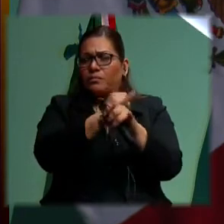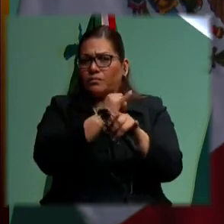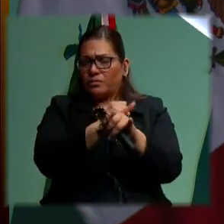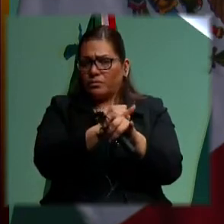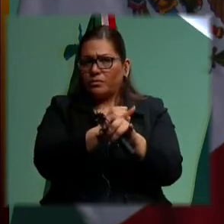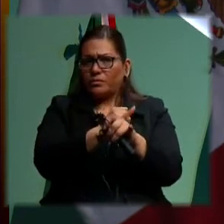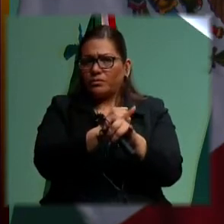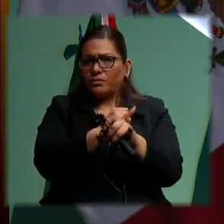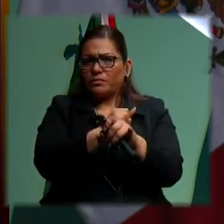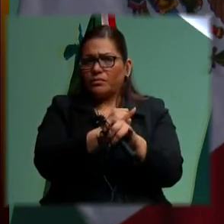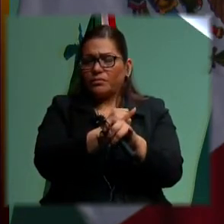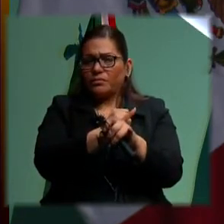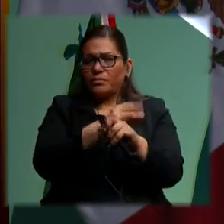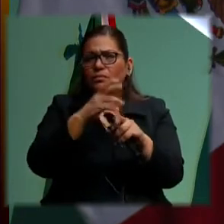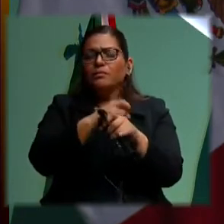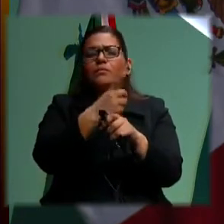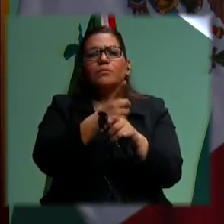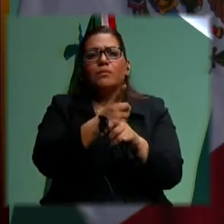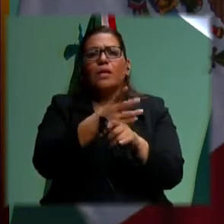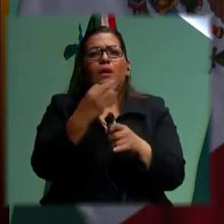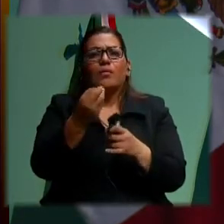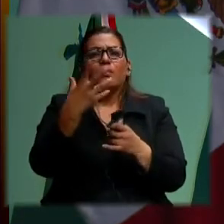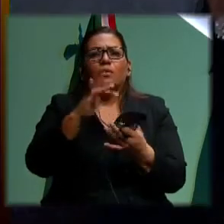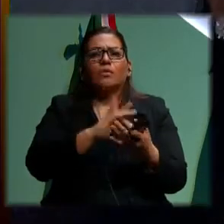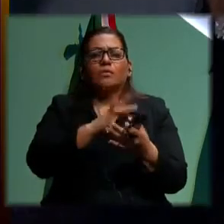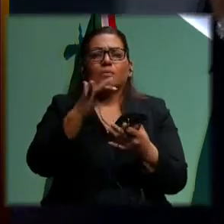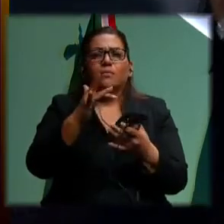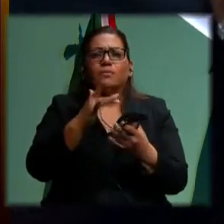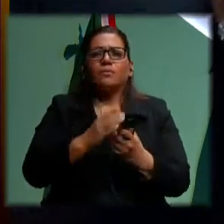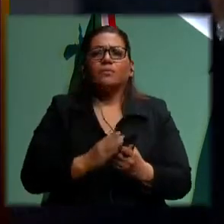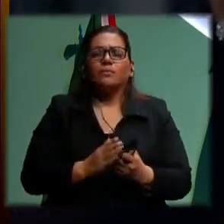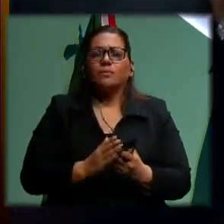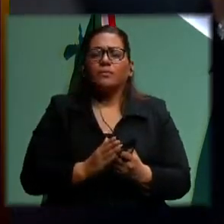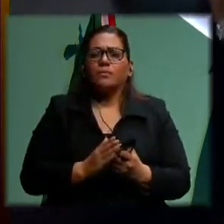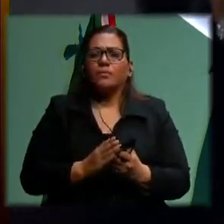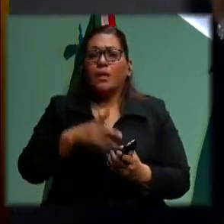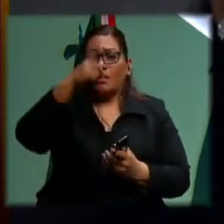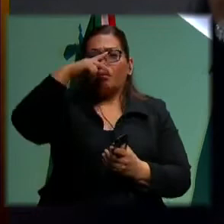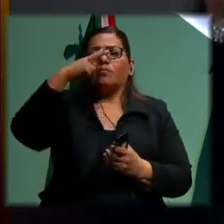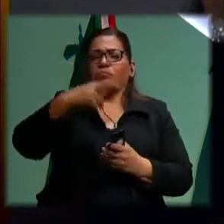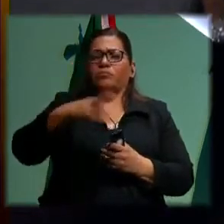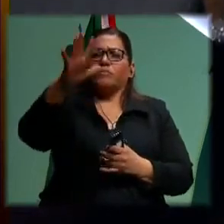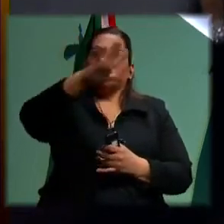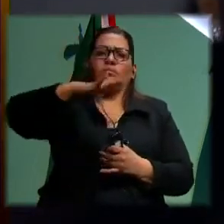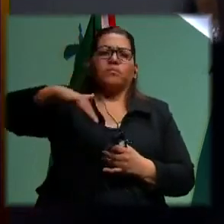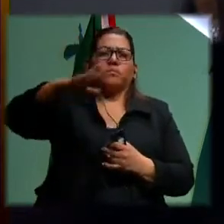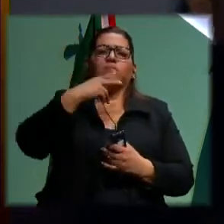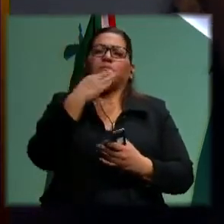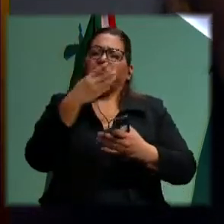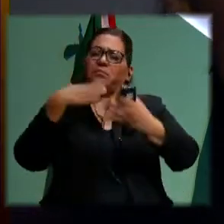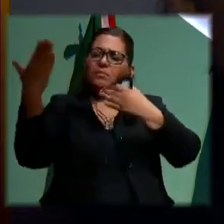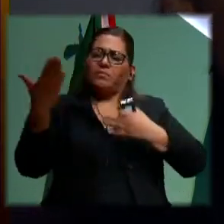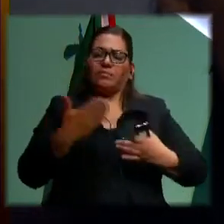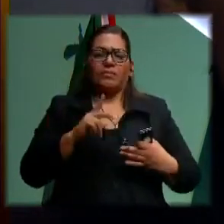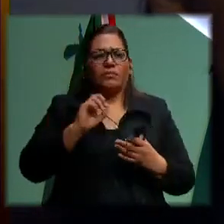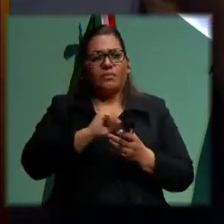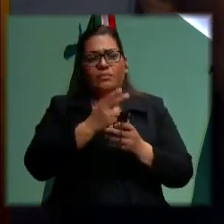many thanks to our friends in Mexico for the warm welcome, and again, thank you for your generous hospitality.